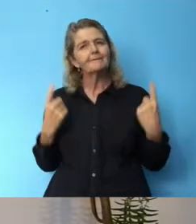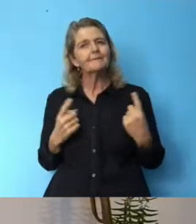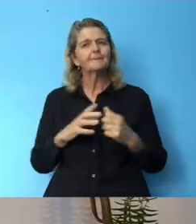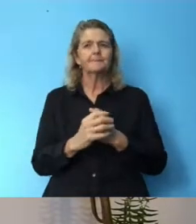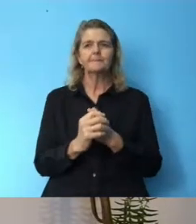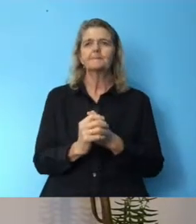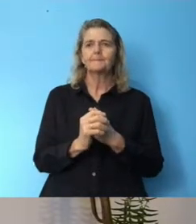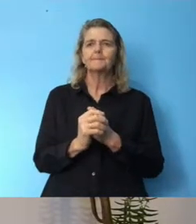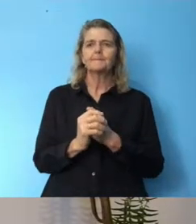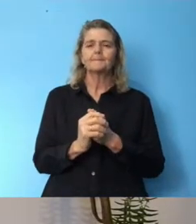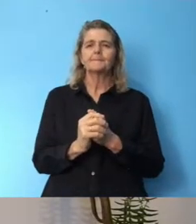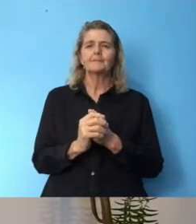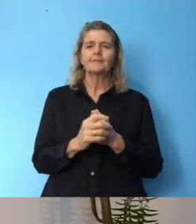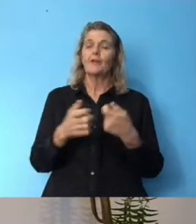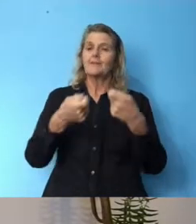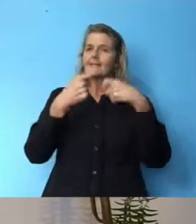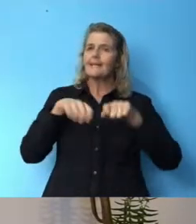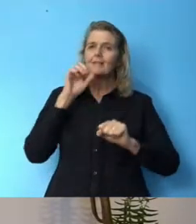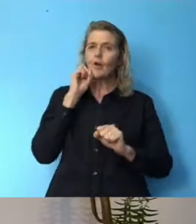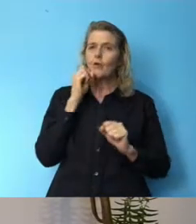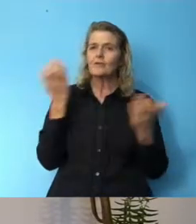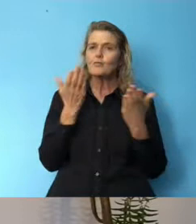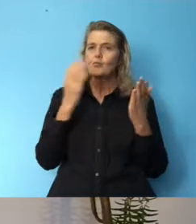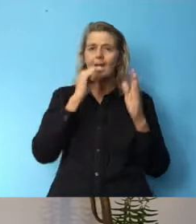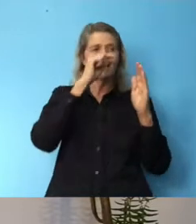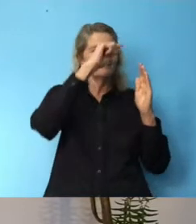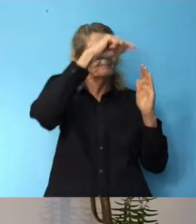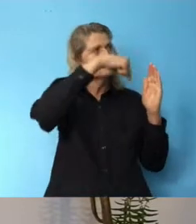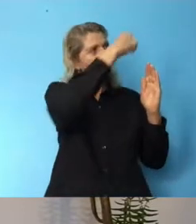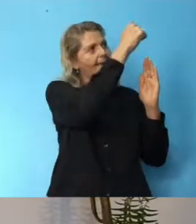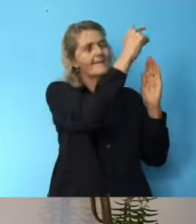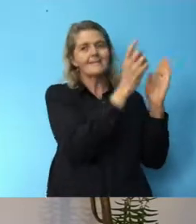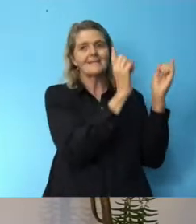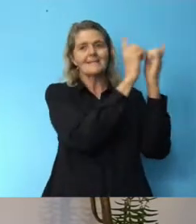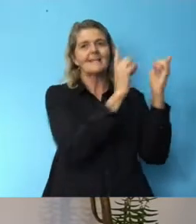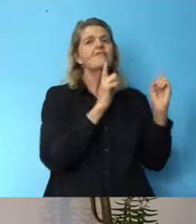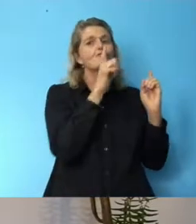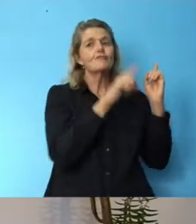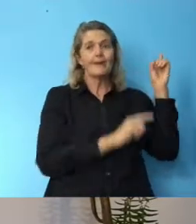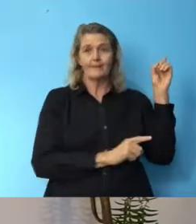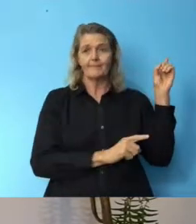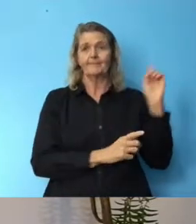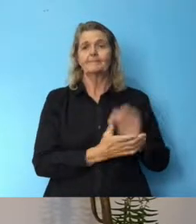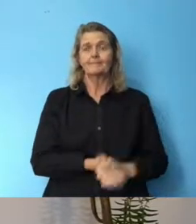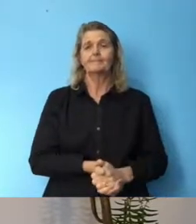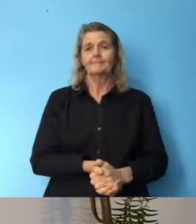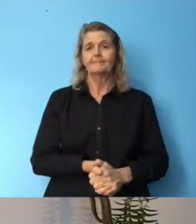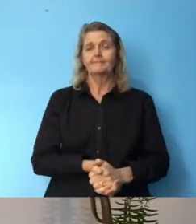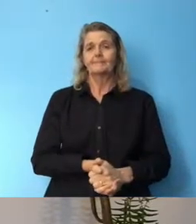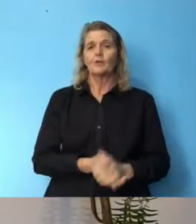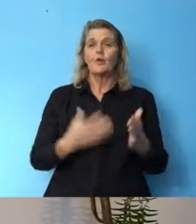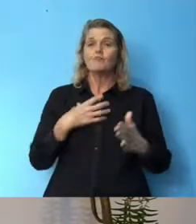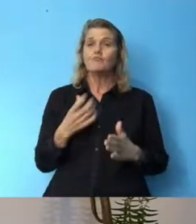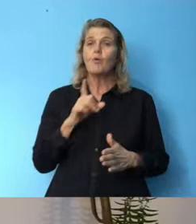we're going to make our next orange, which is this orange, which is closer to our red. So it's going to have more red in it. So I'm going to put a